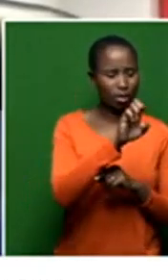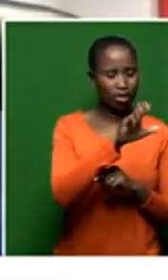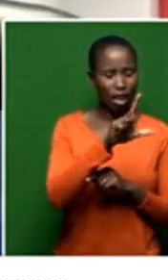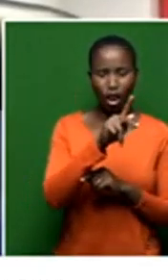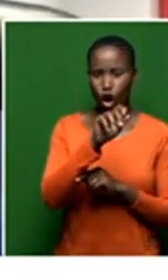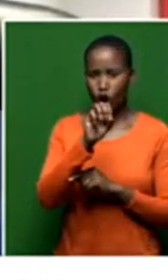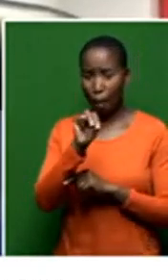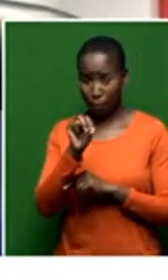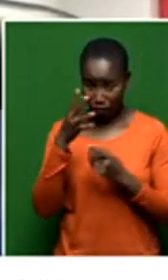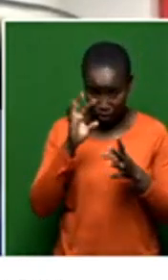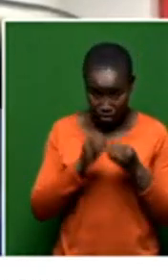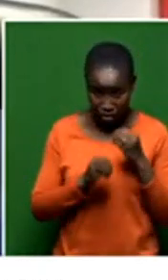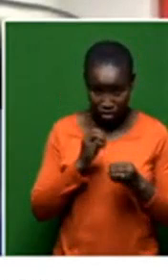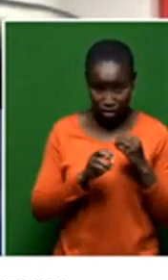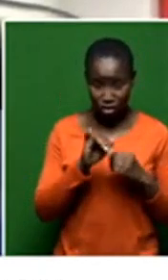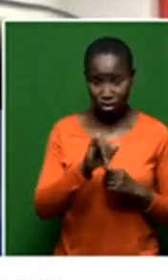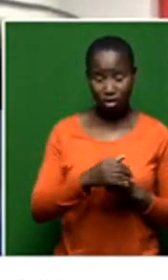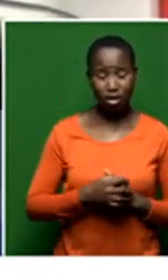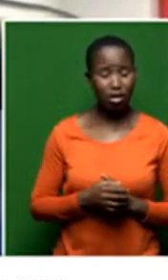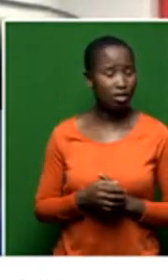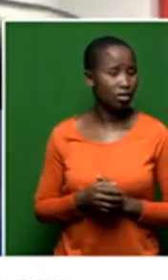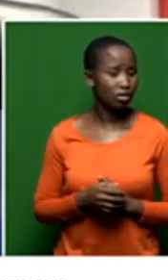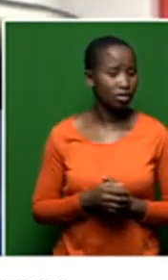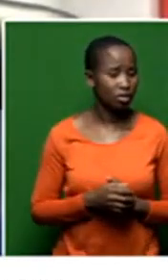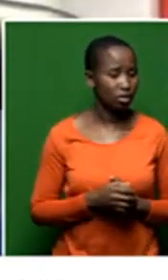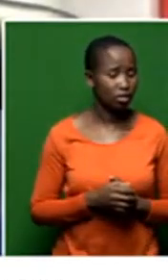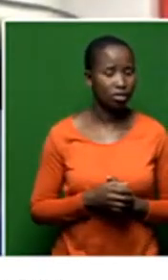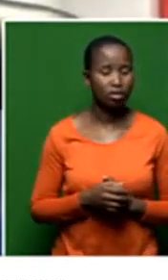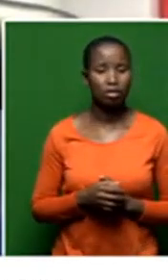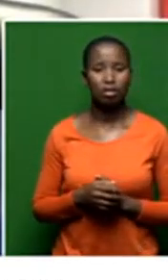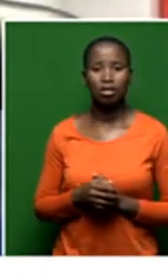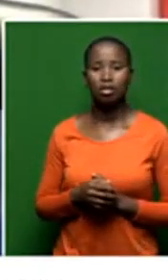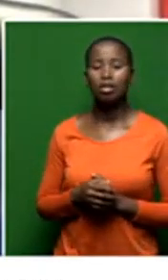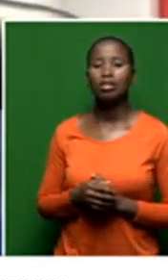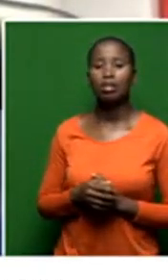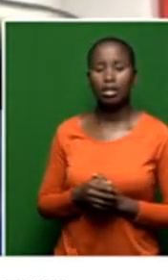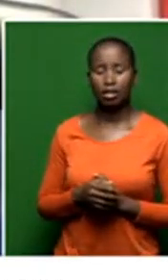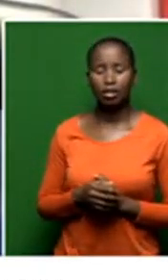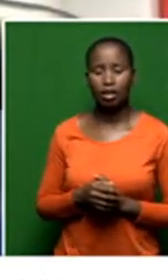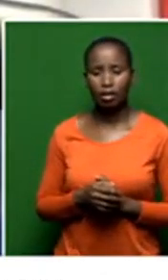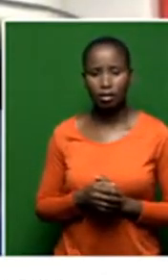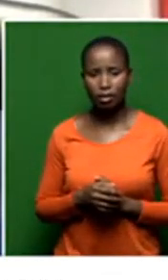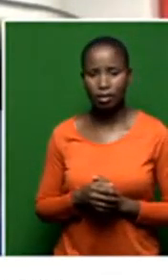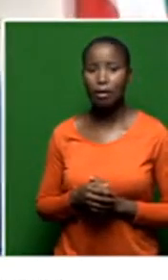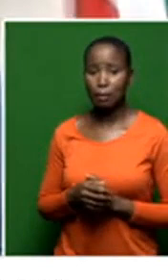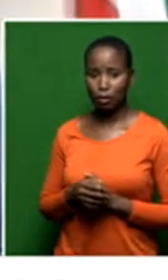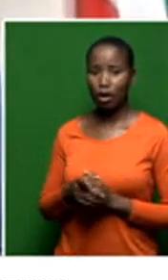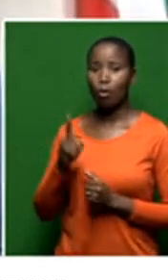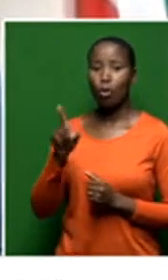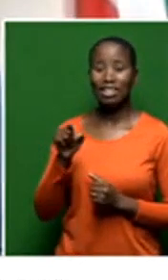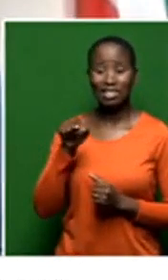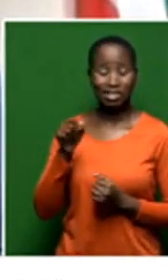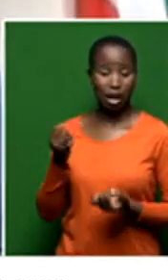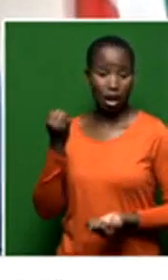been sorted out? Yes. So Telkom lodged the court papers in the beginning of the